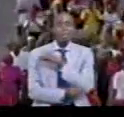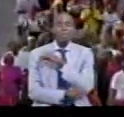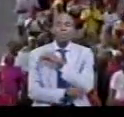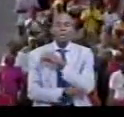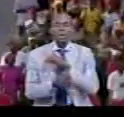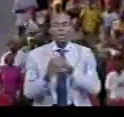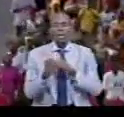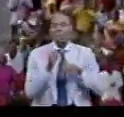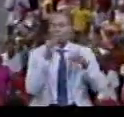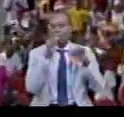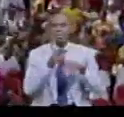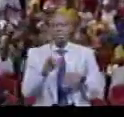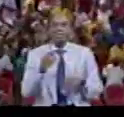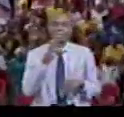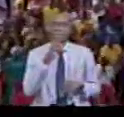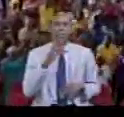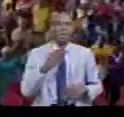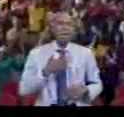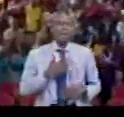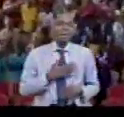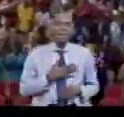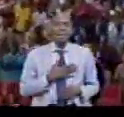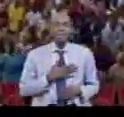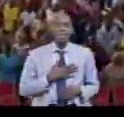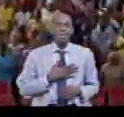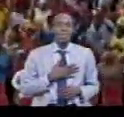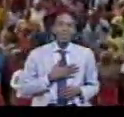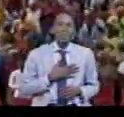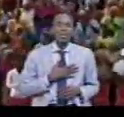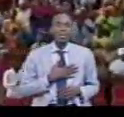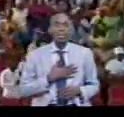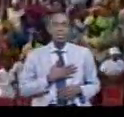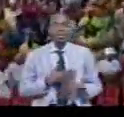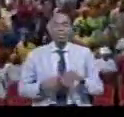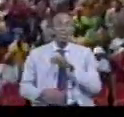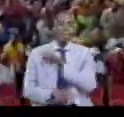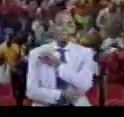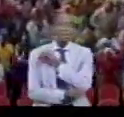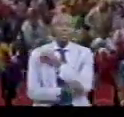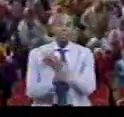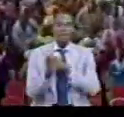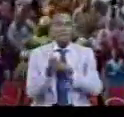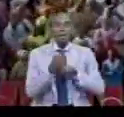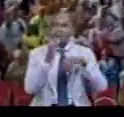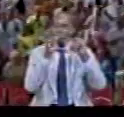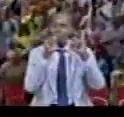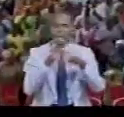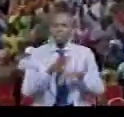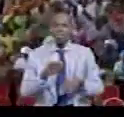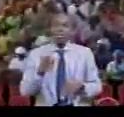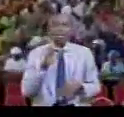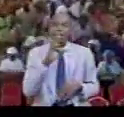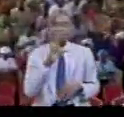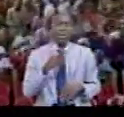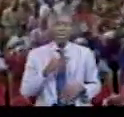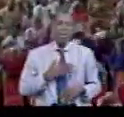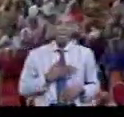mine. Abraham's blessings are mine. Blessings are mine. Abraham's blessings